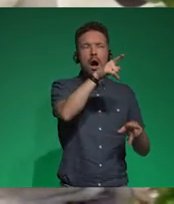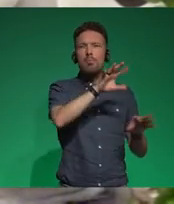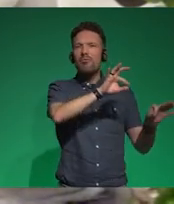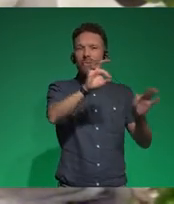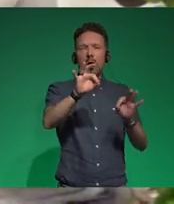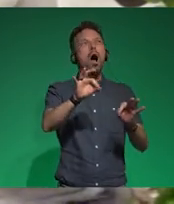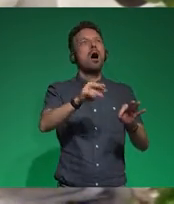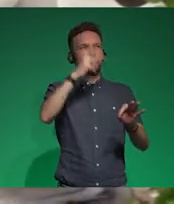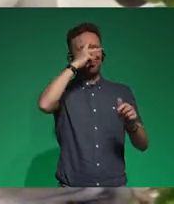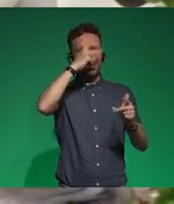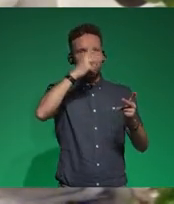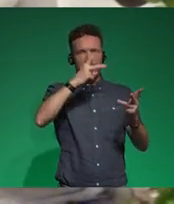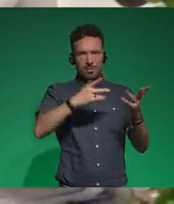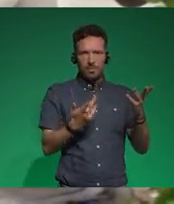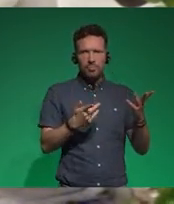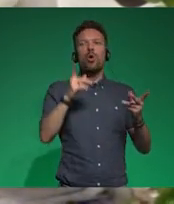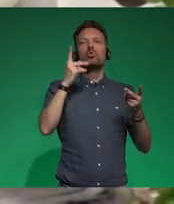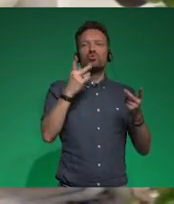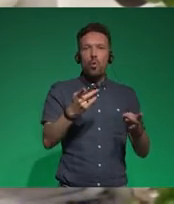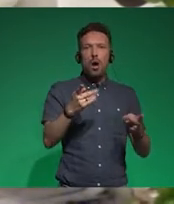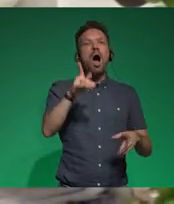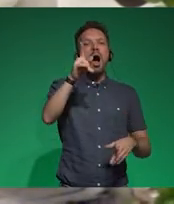than the people from outside, but